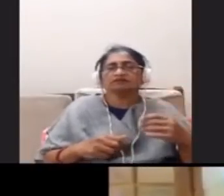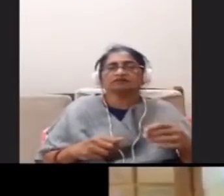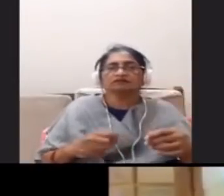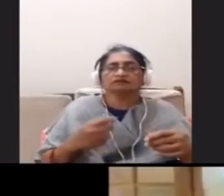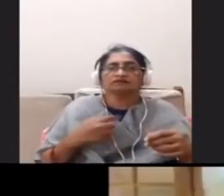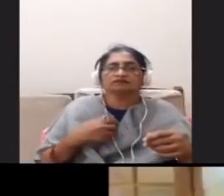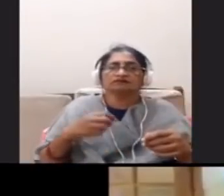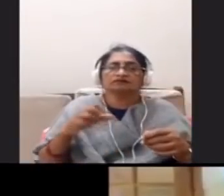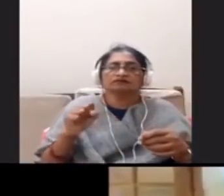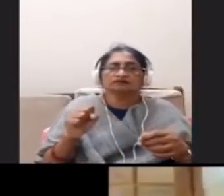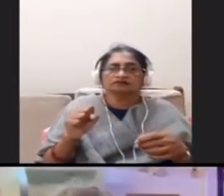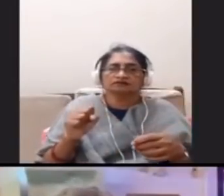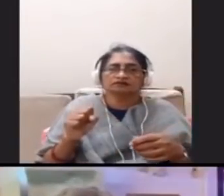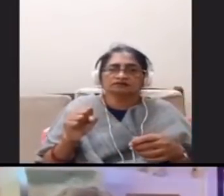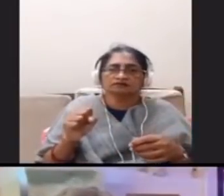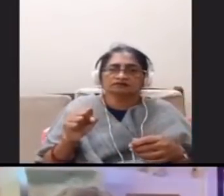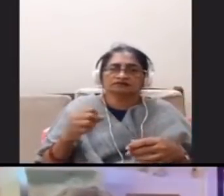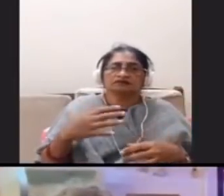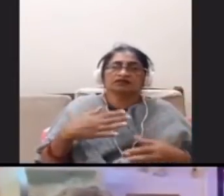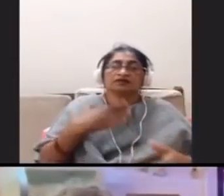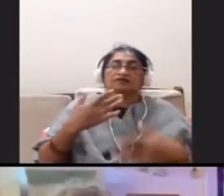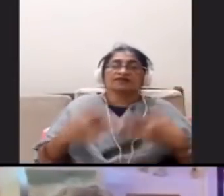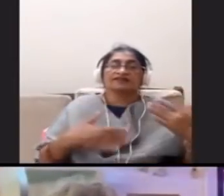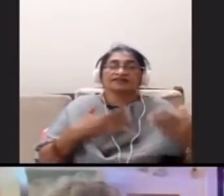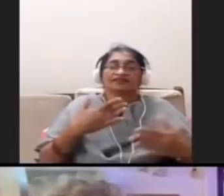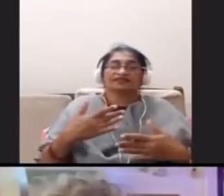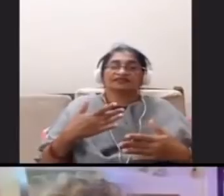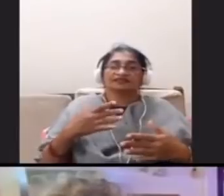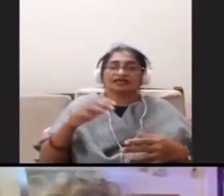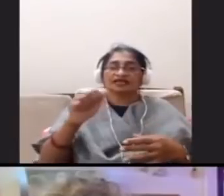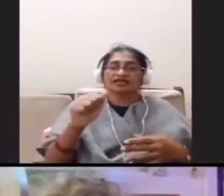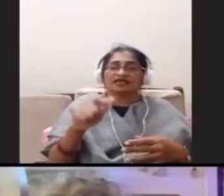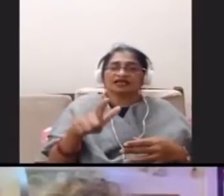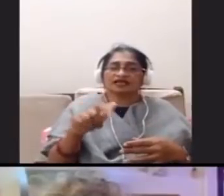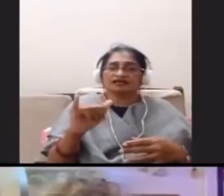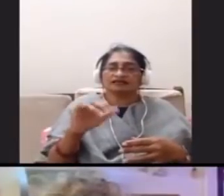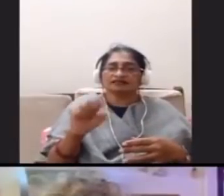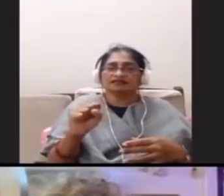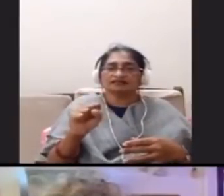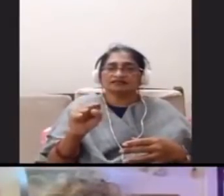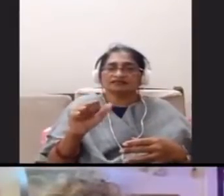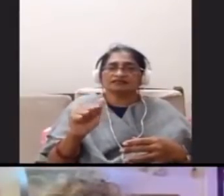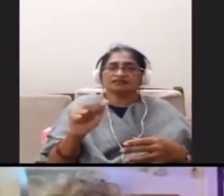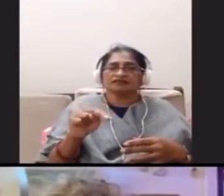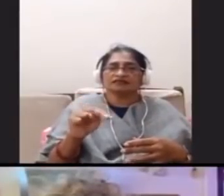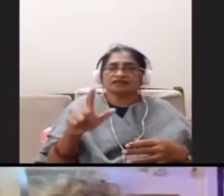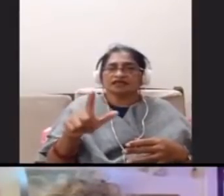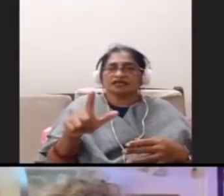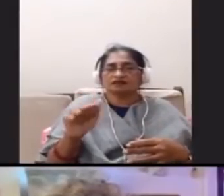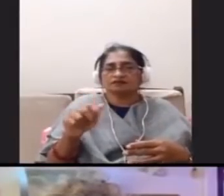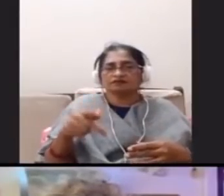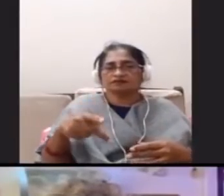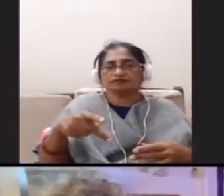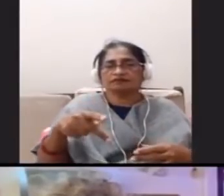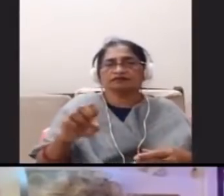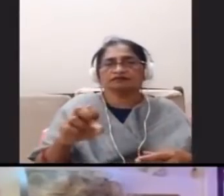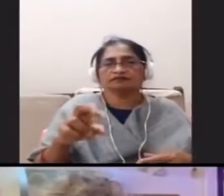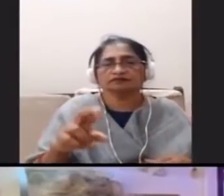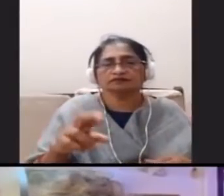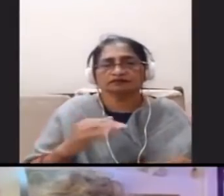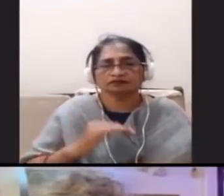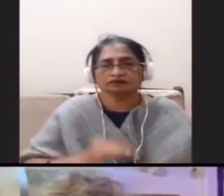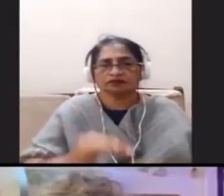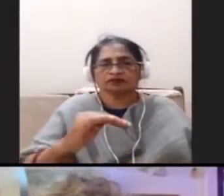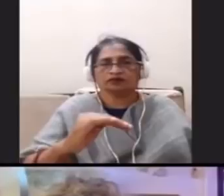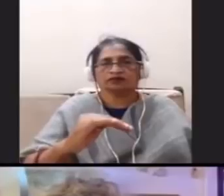Very excited to have Alison Lapper with us today. Alison Lapo was born in